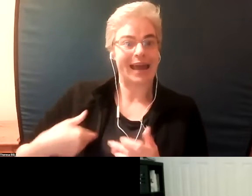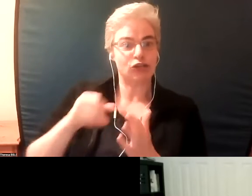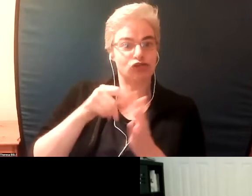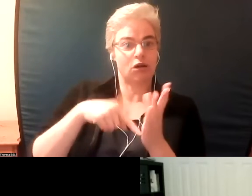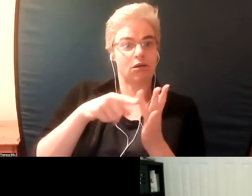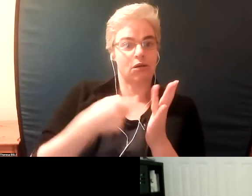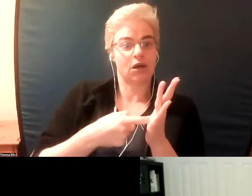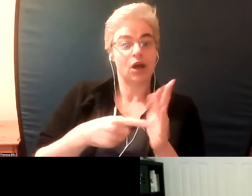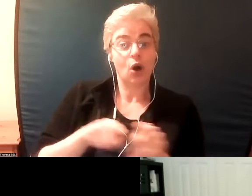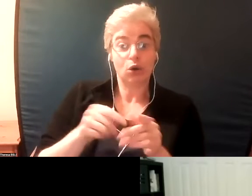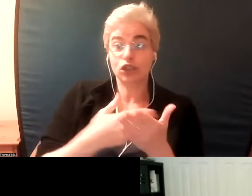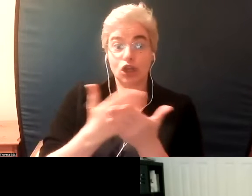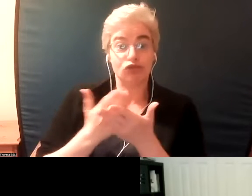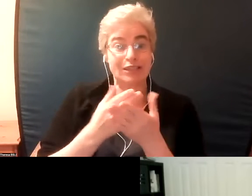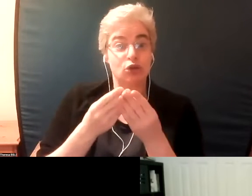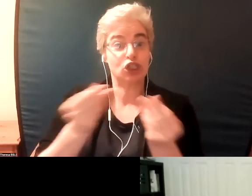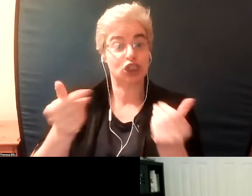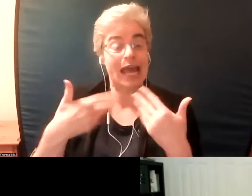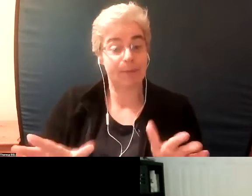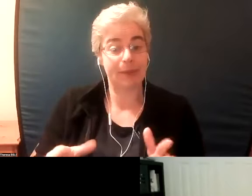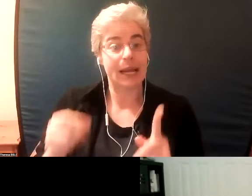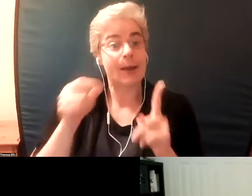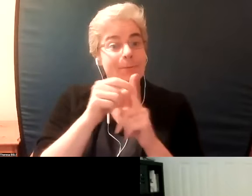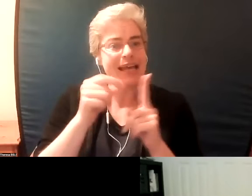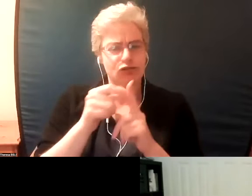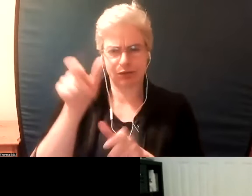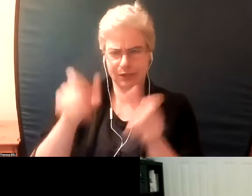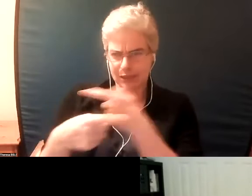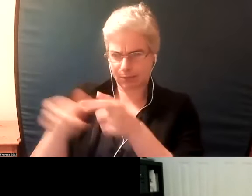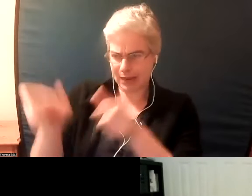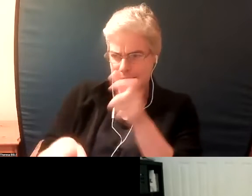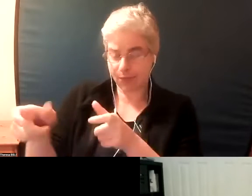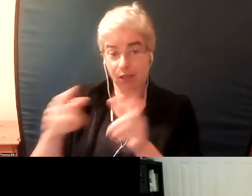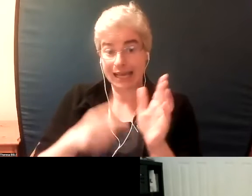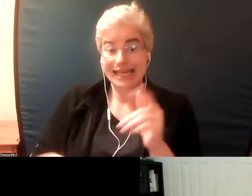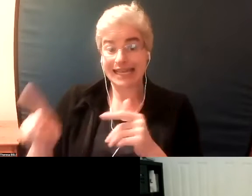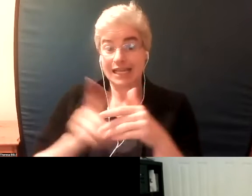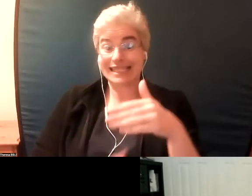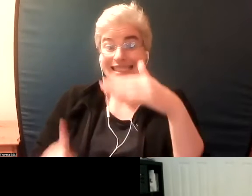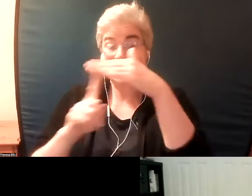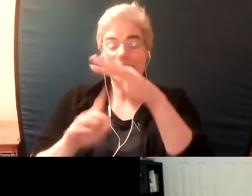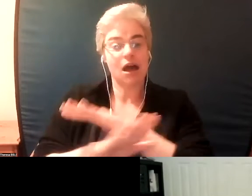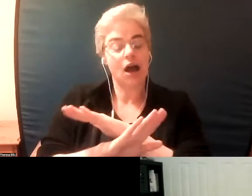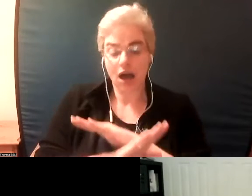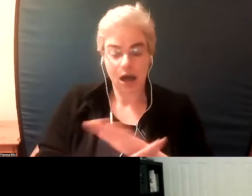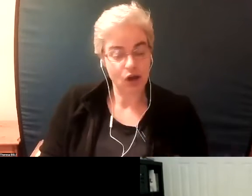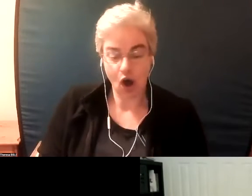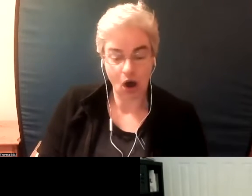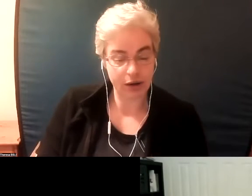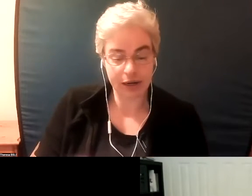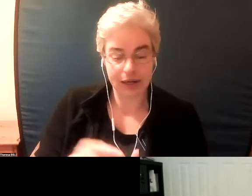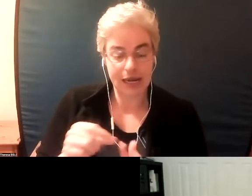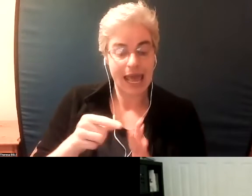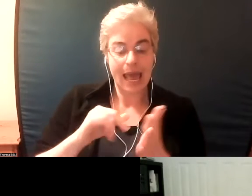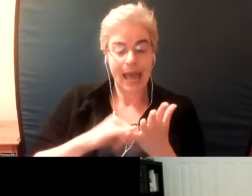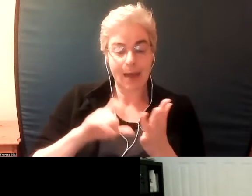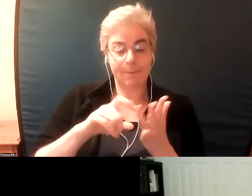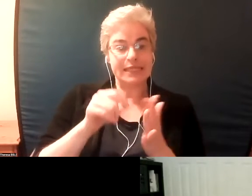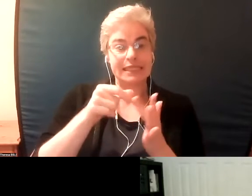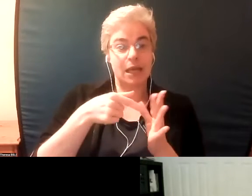also shared resources. Patrons were people in senior non-episcopal positions in the church, archdeacons,